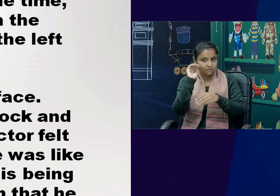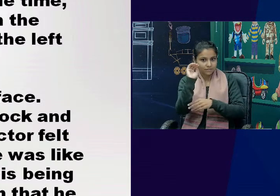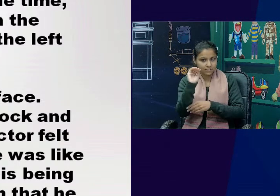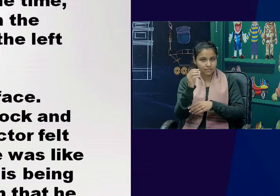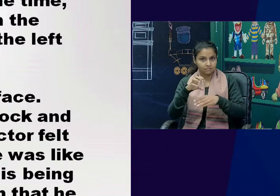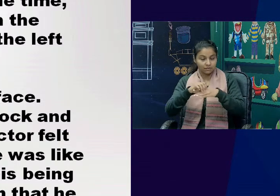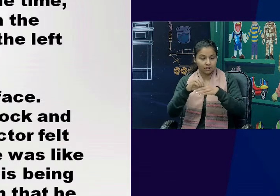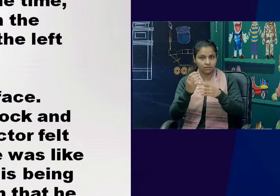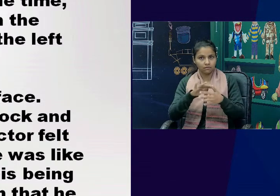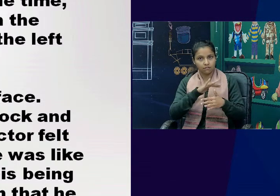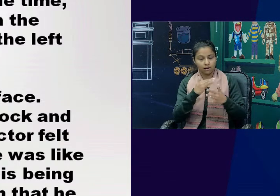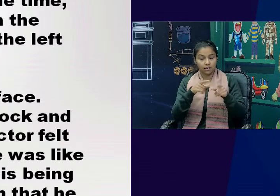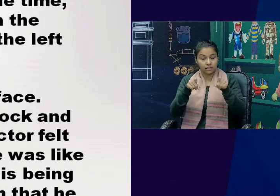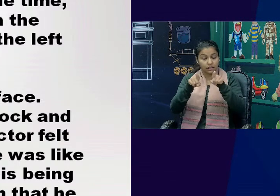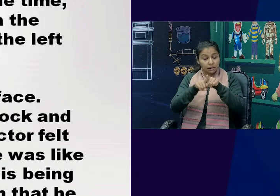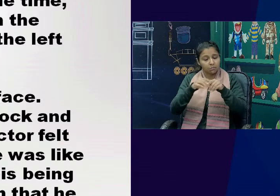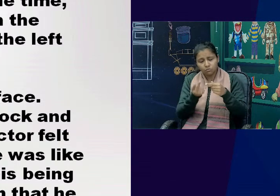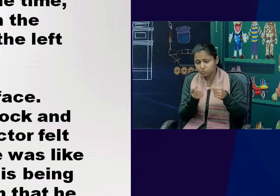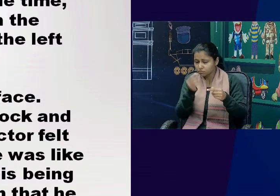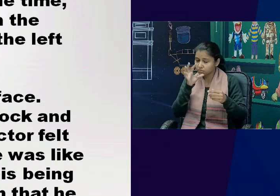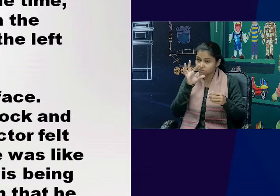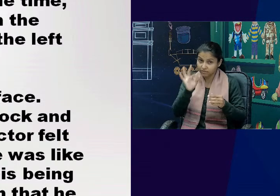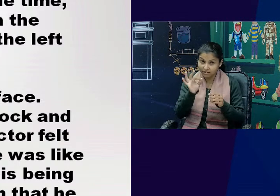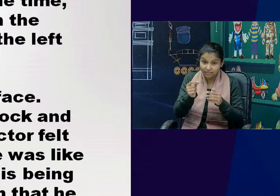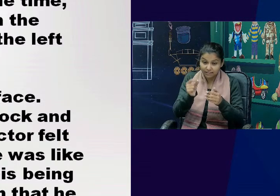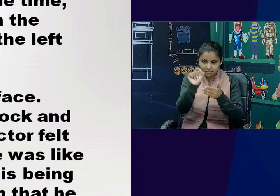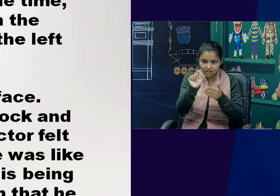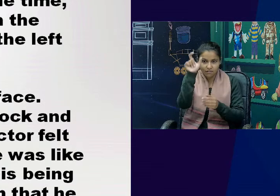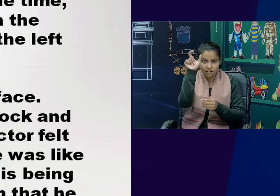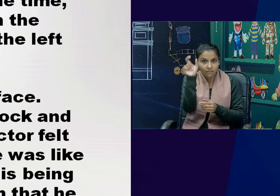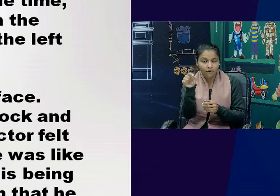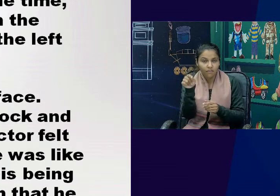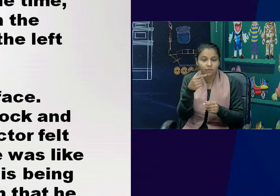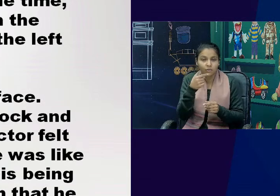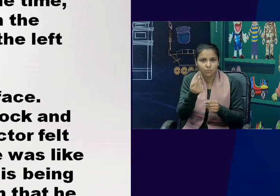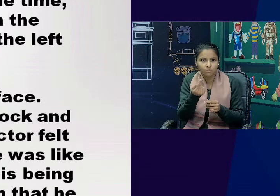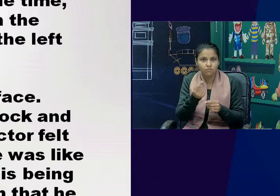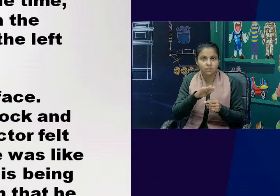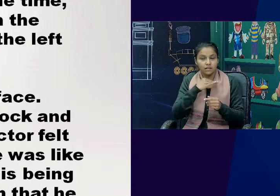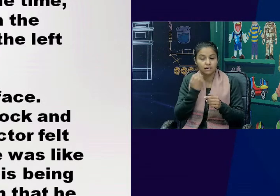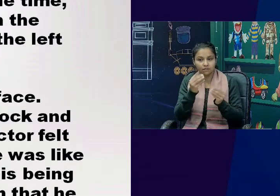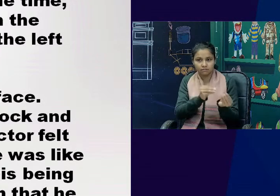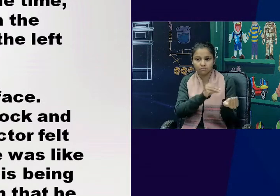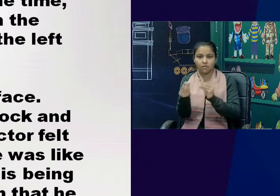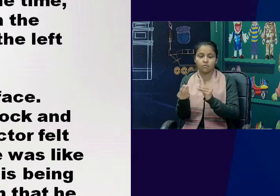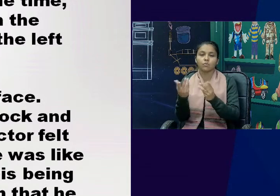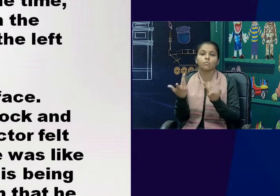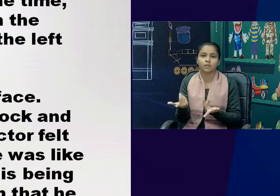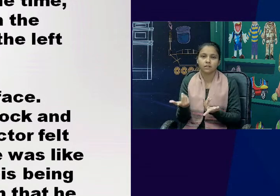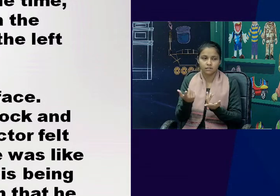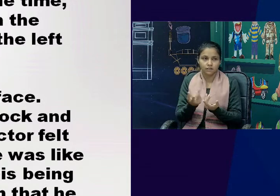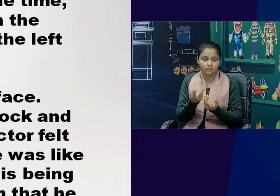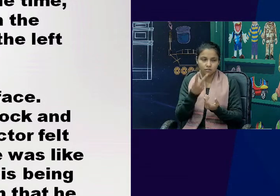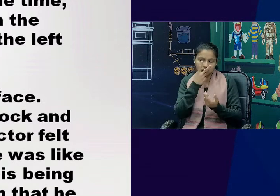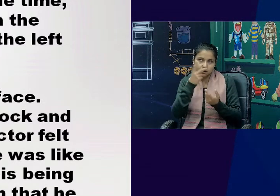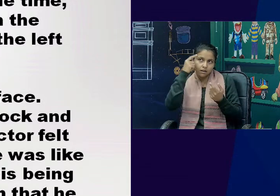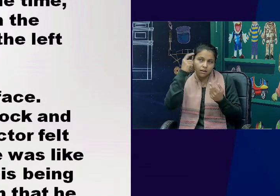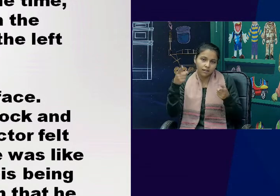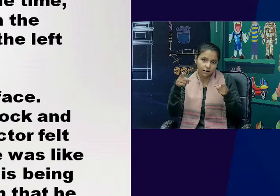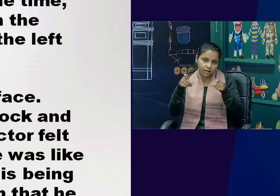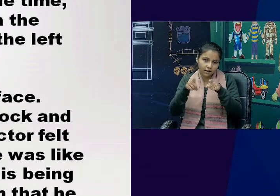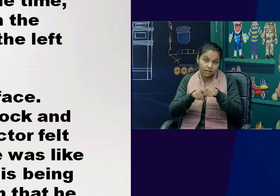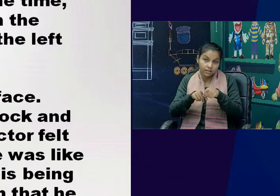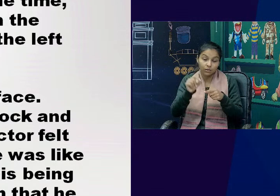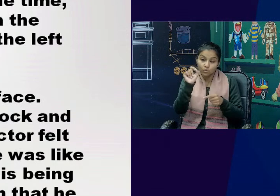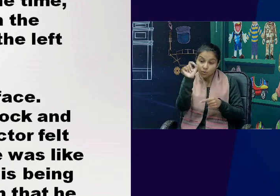died. So he literally, the writer writes that he saw death at that moment. So seeing death at that moment means that the